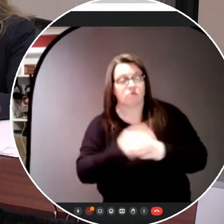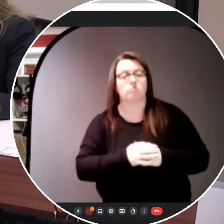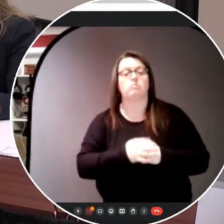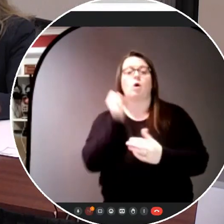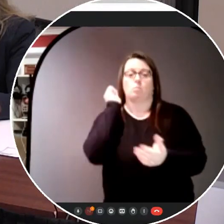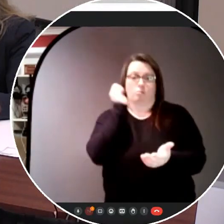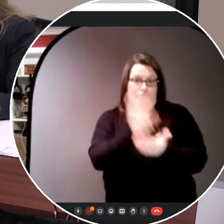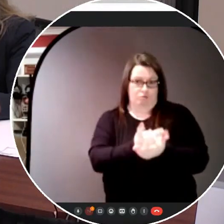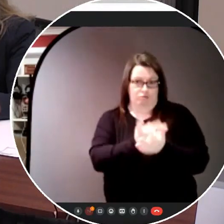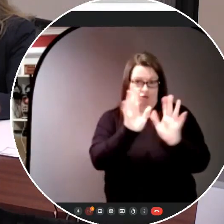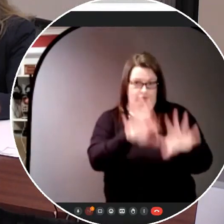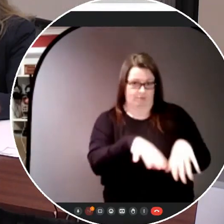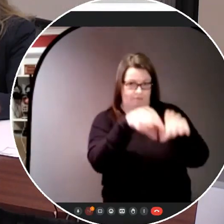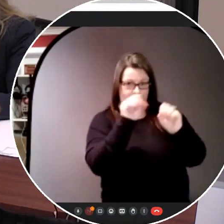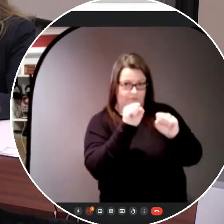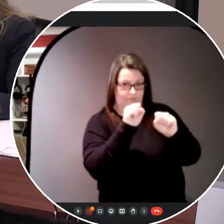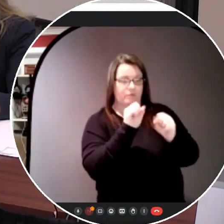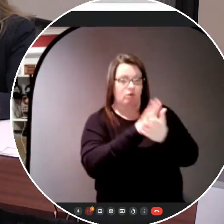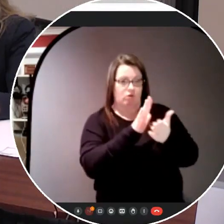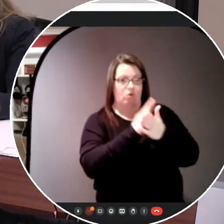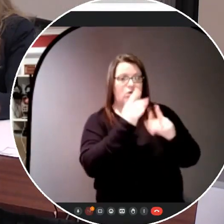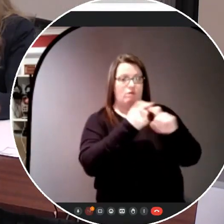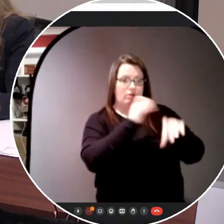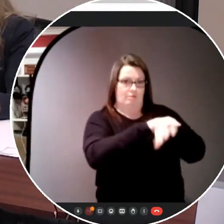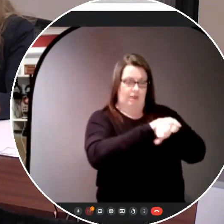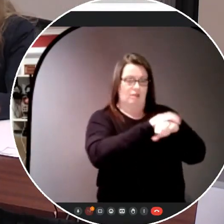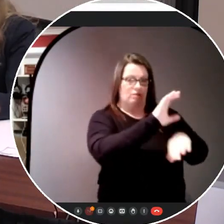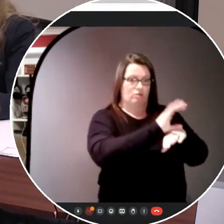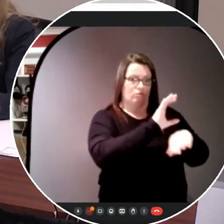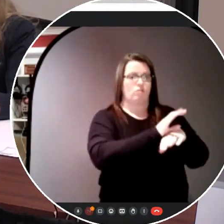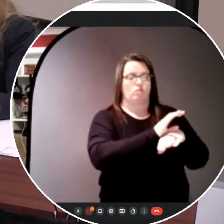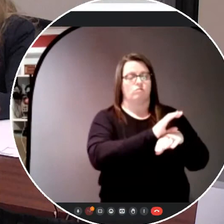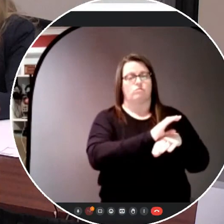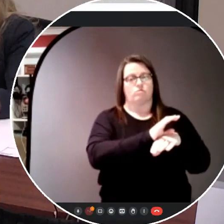from the Anglican Synod, subject to ministerial approval.